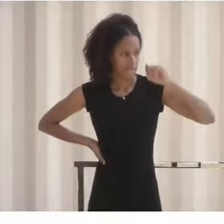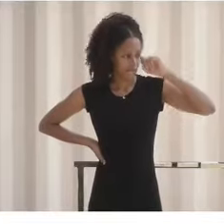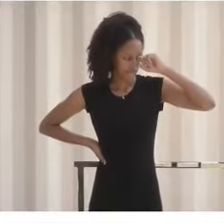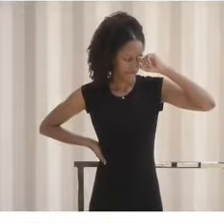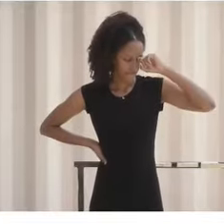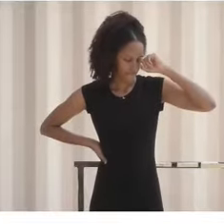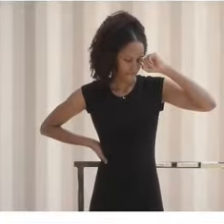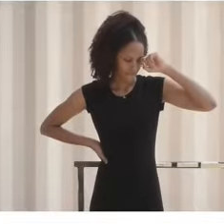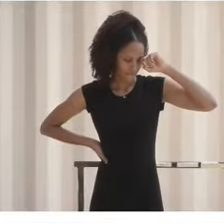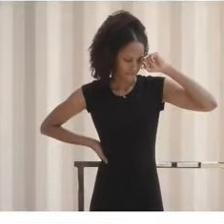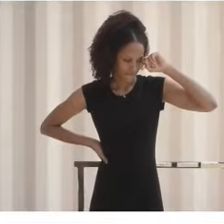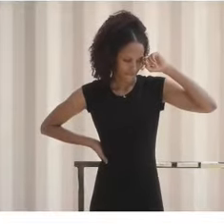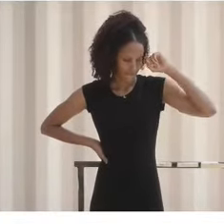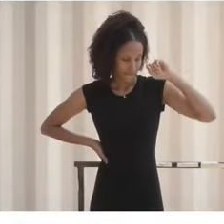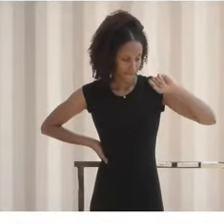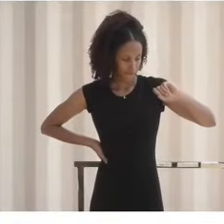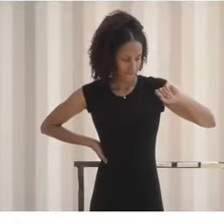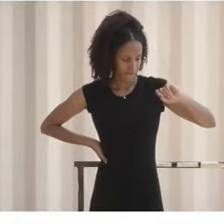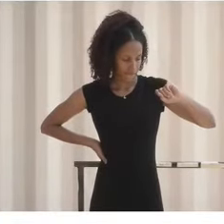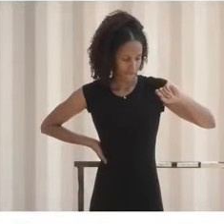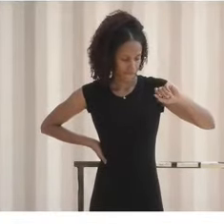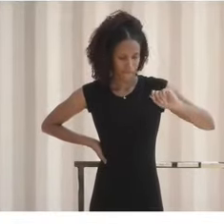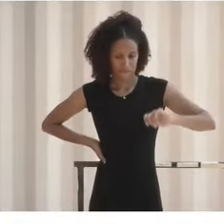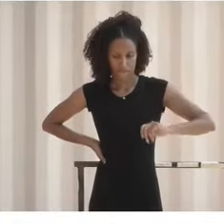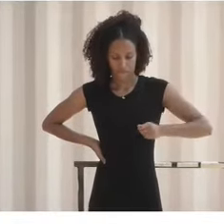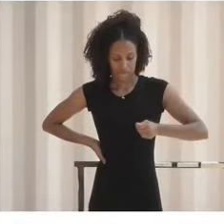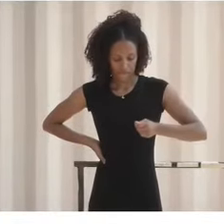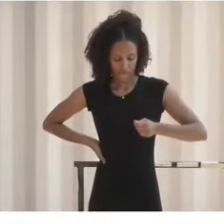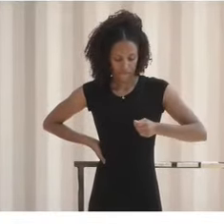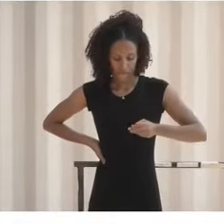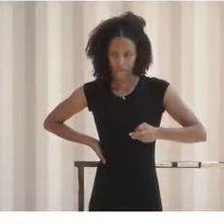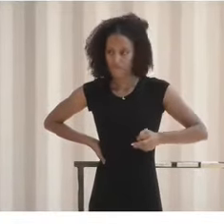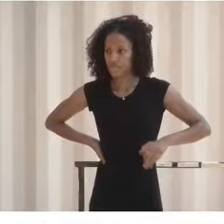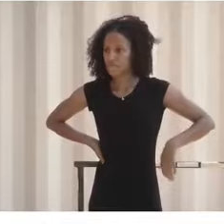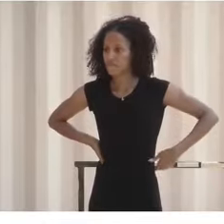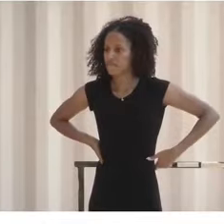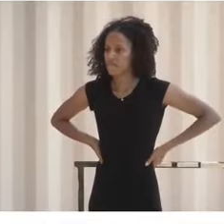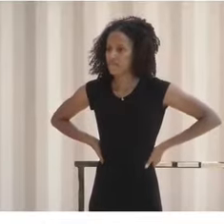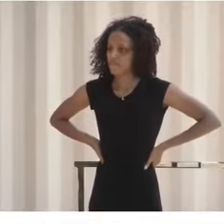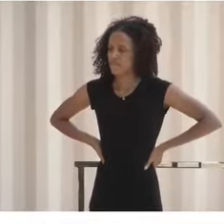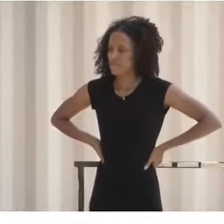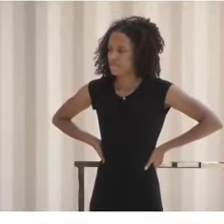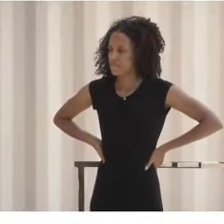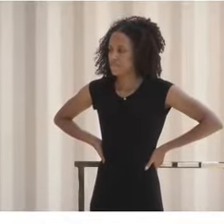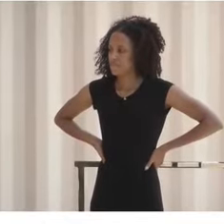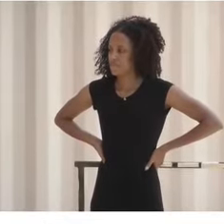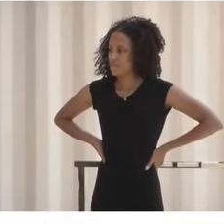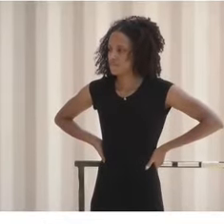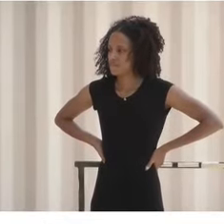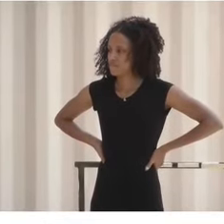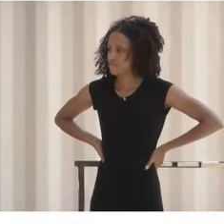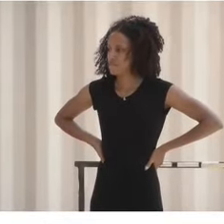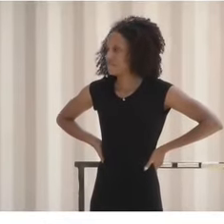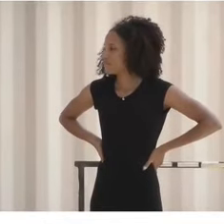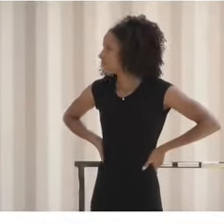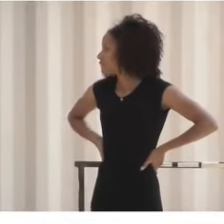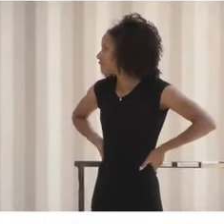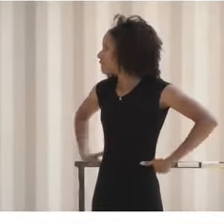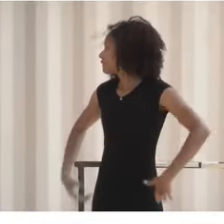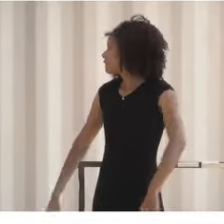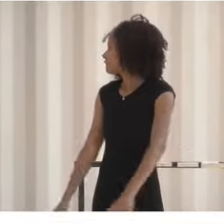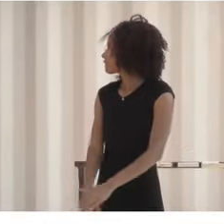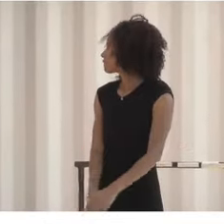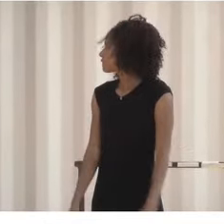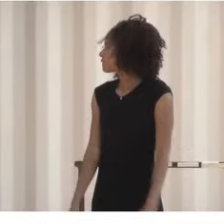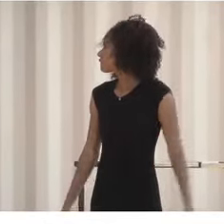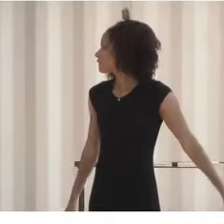one else has seen. It is spectacular. You could hear people just, whoa. Done what no one else has done.